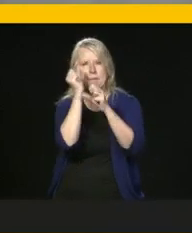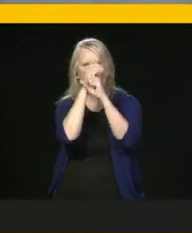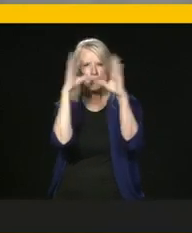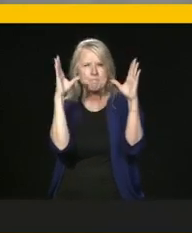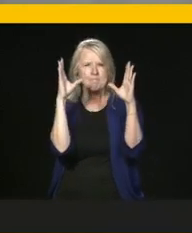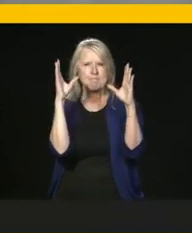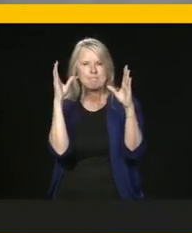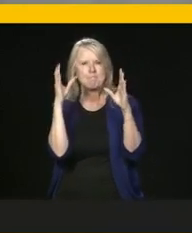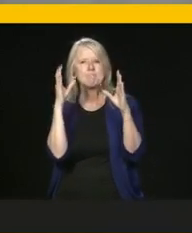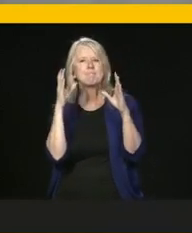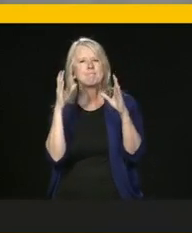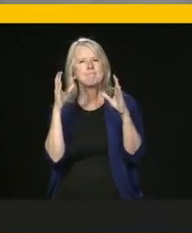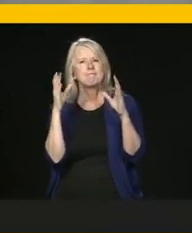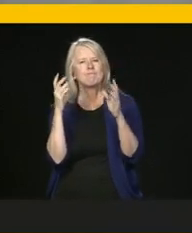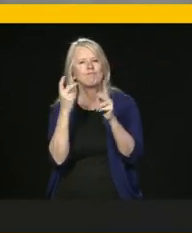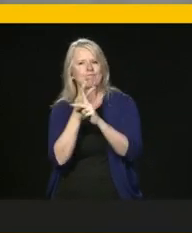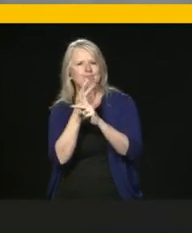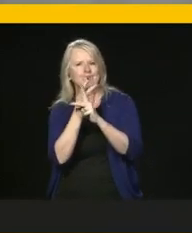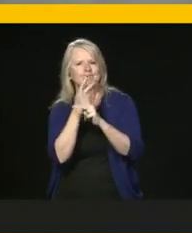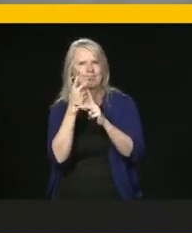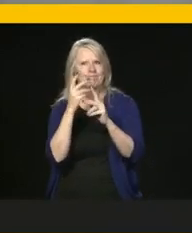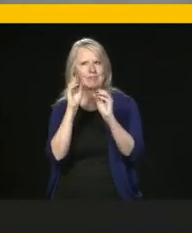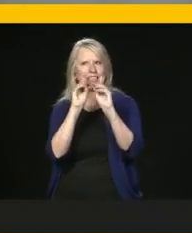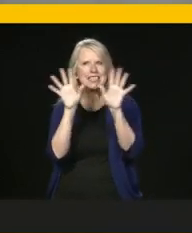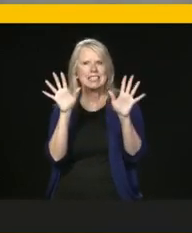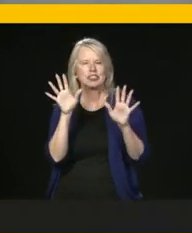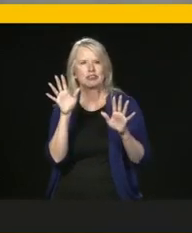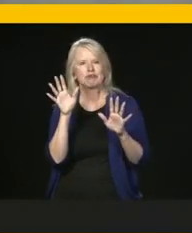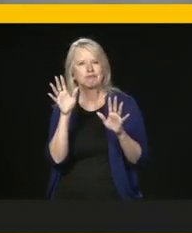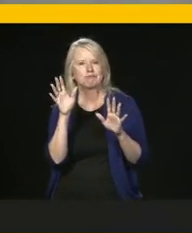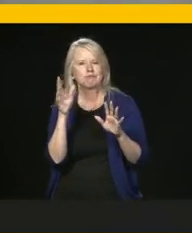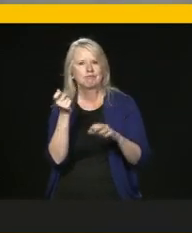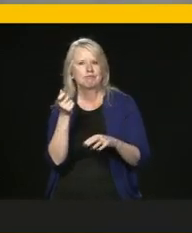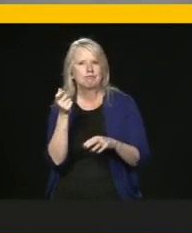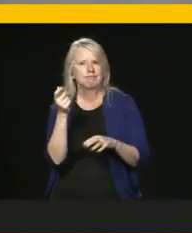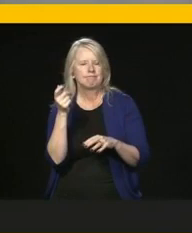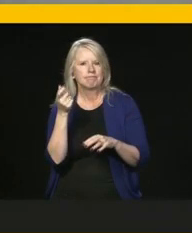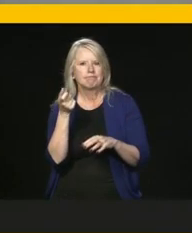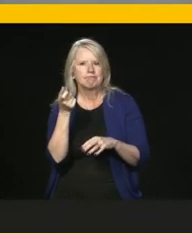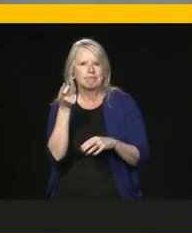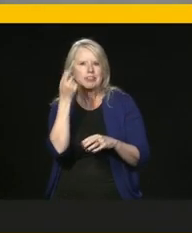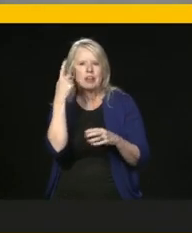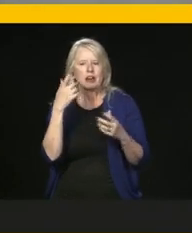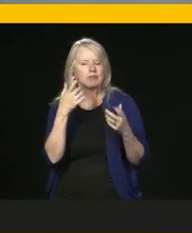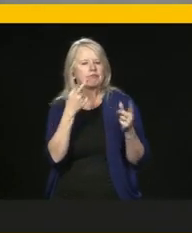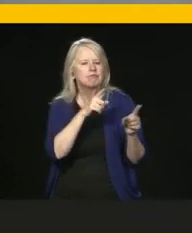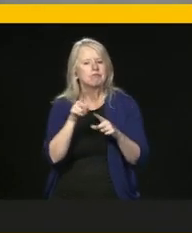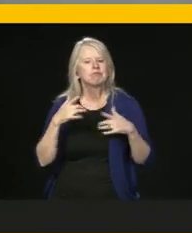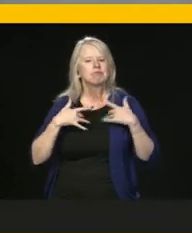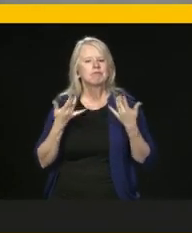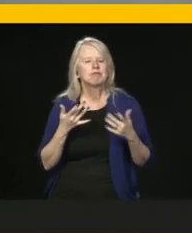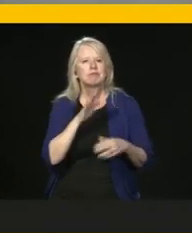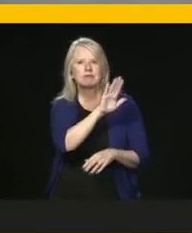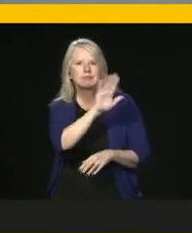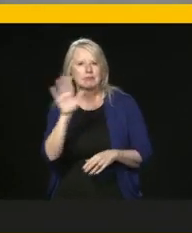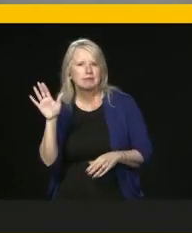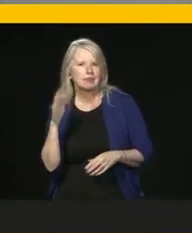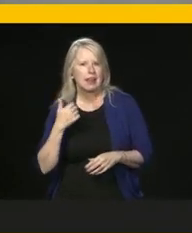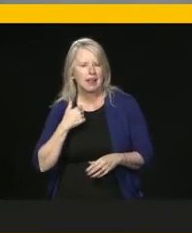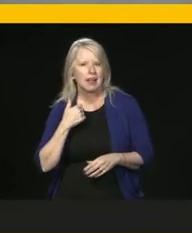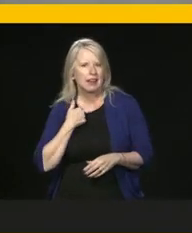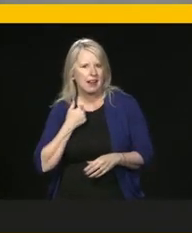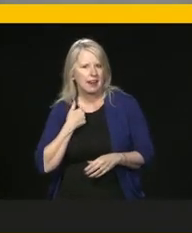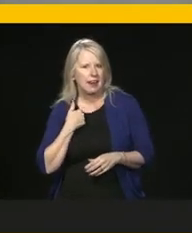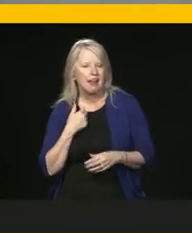getting a clear sense of both what the situation is across the country and where the premiers feel they